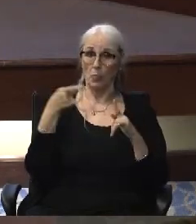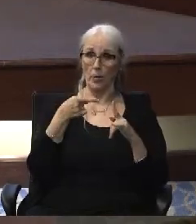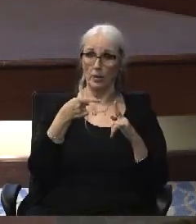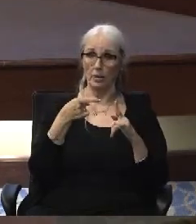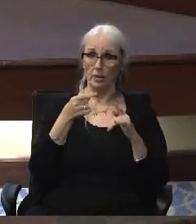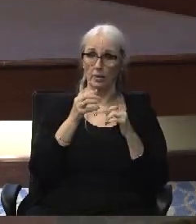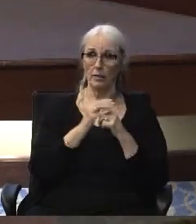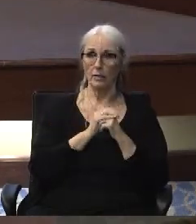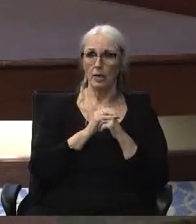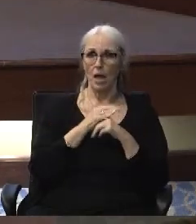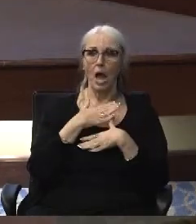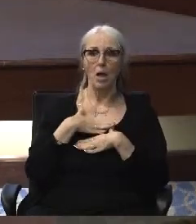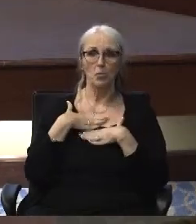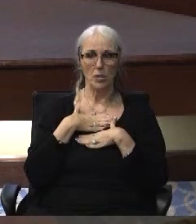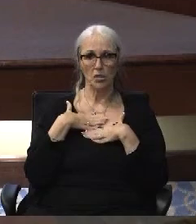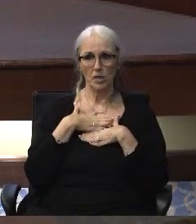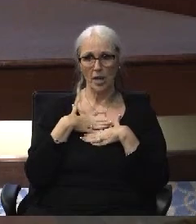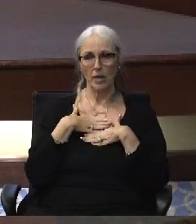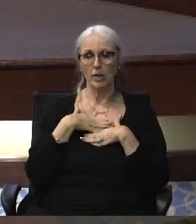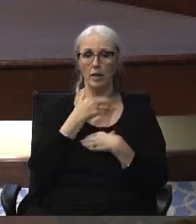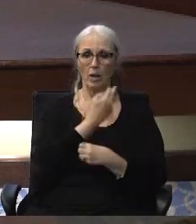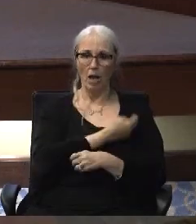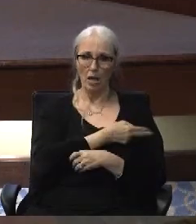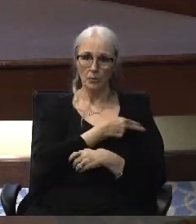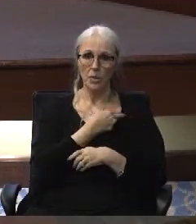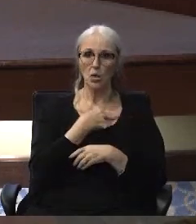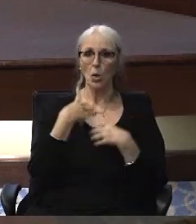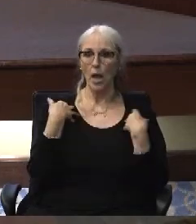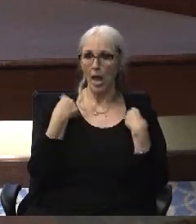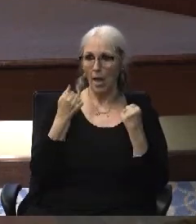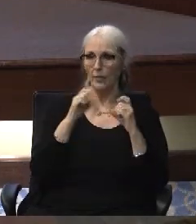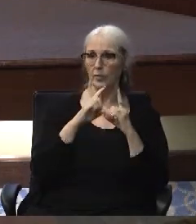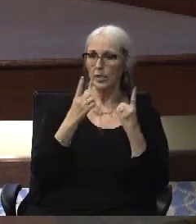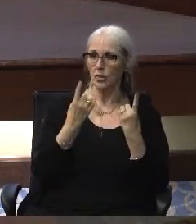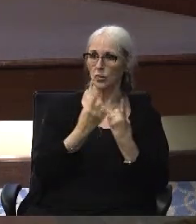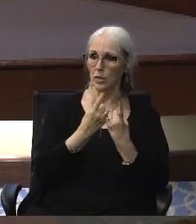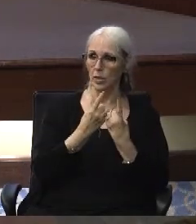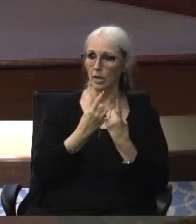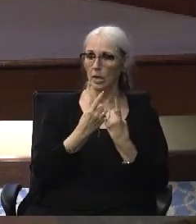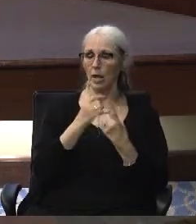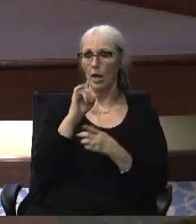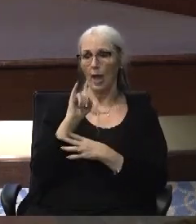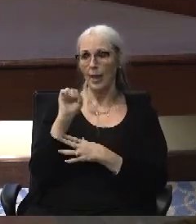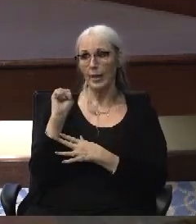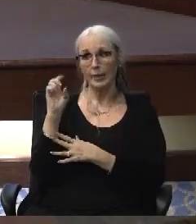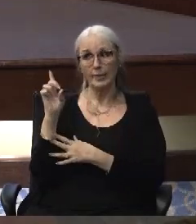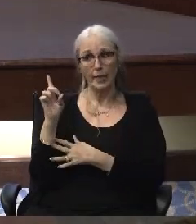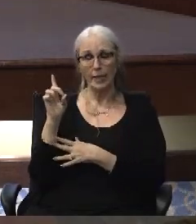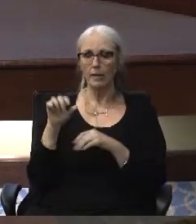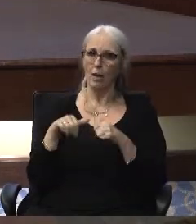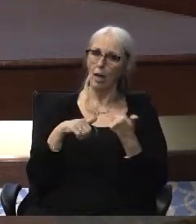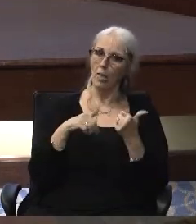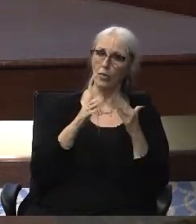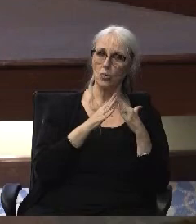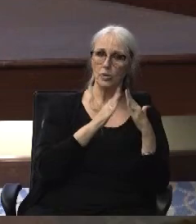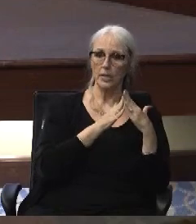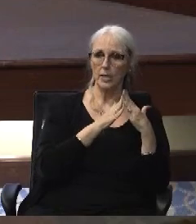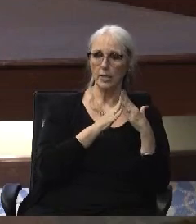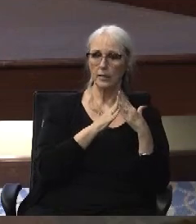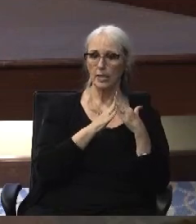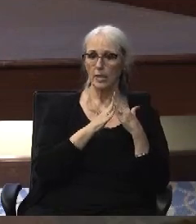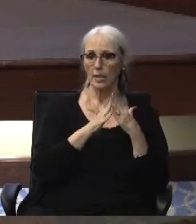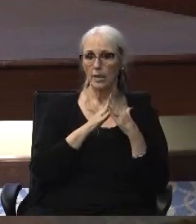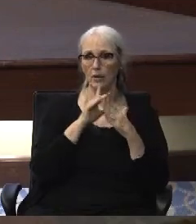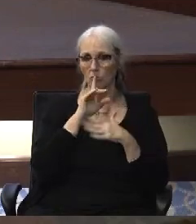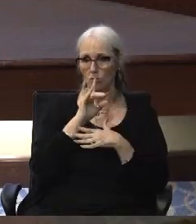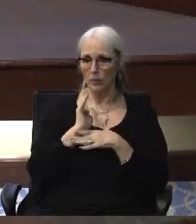so I'm even appreciative of our hospitals, our health district, our ISDs, other city governmental entities that have